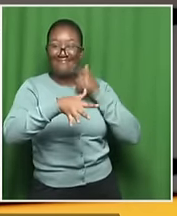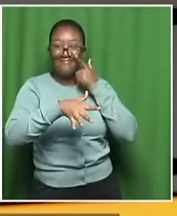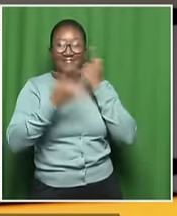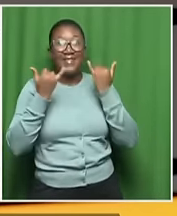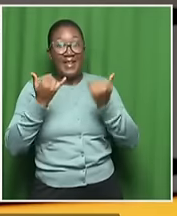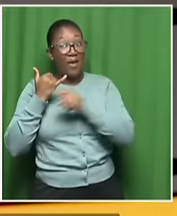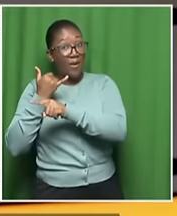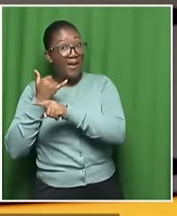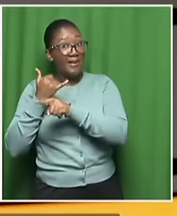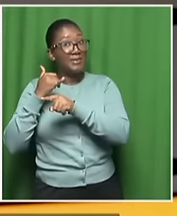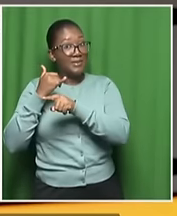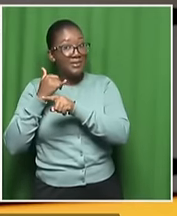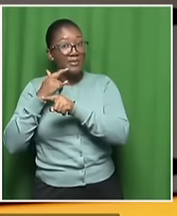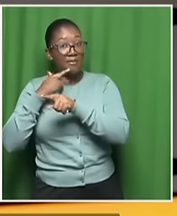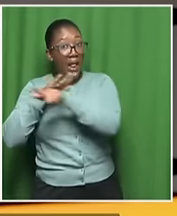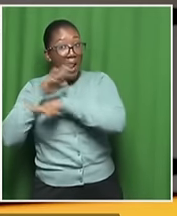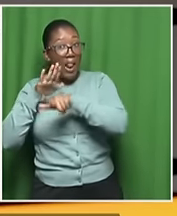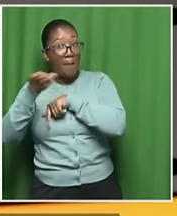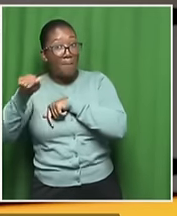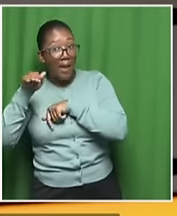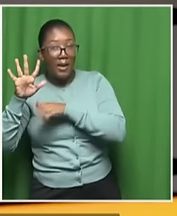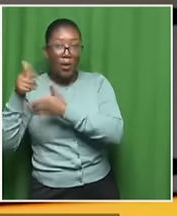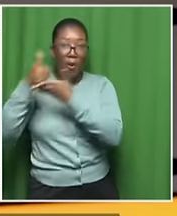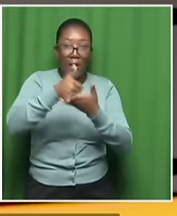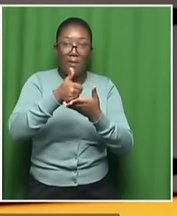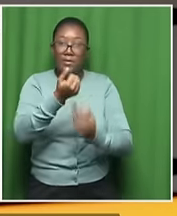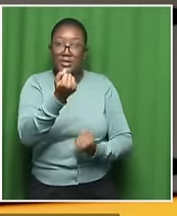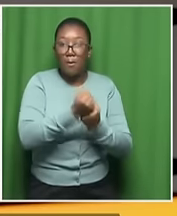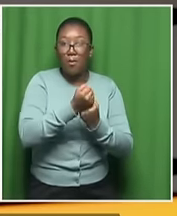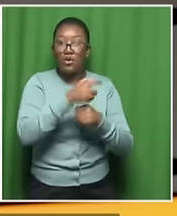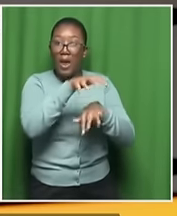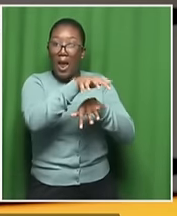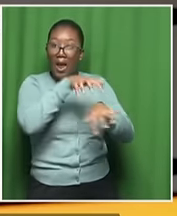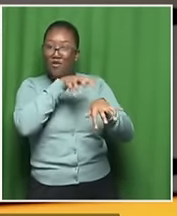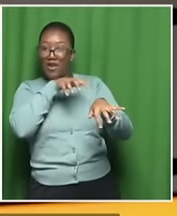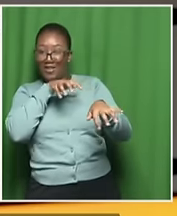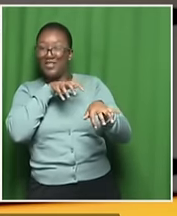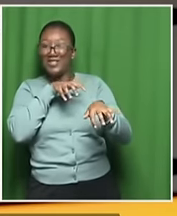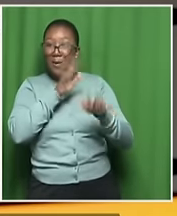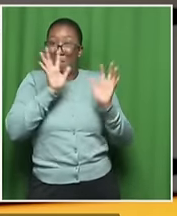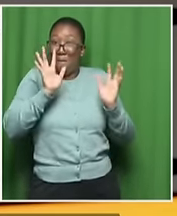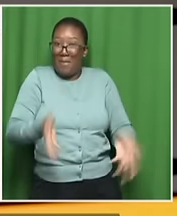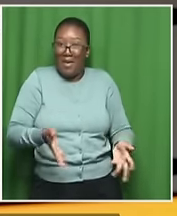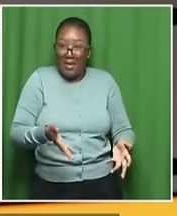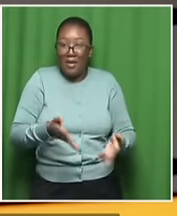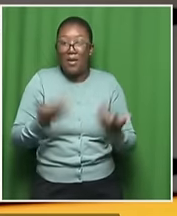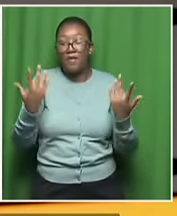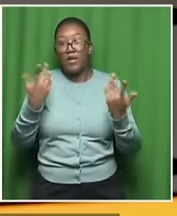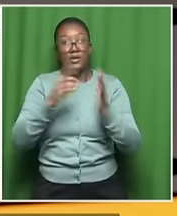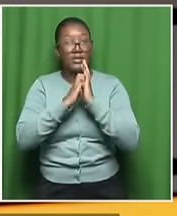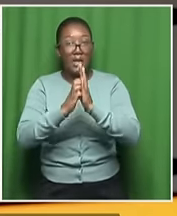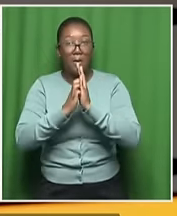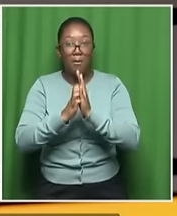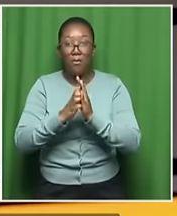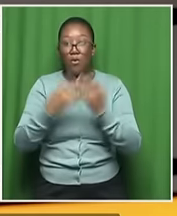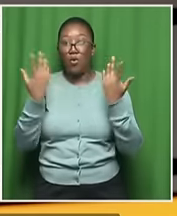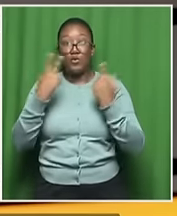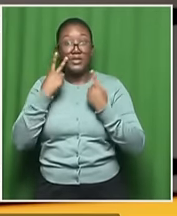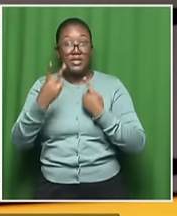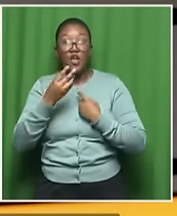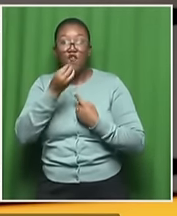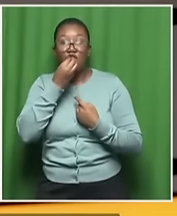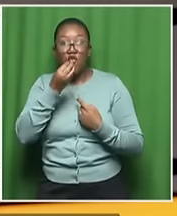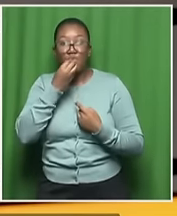is there to support the whole agricultural sector. For instance, if there is a disaster like a drought, they